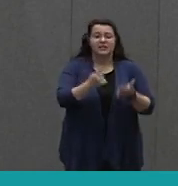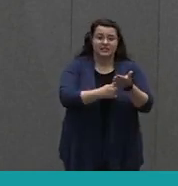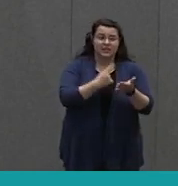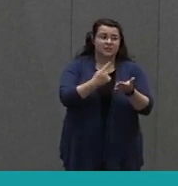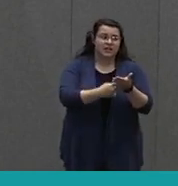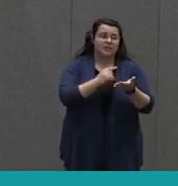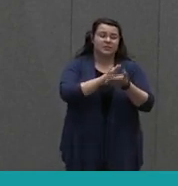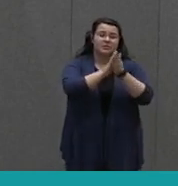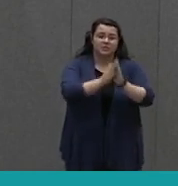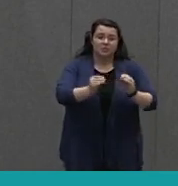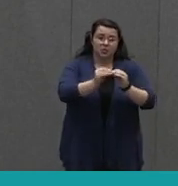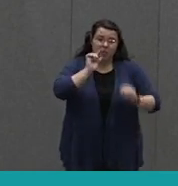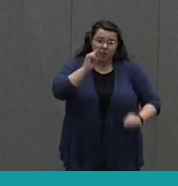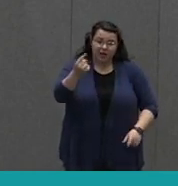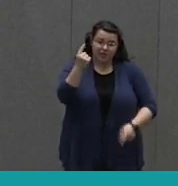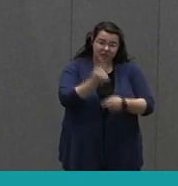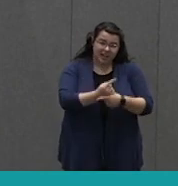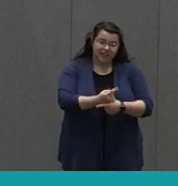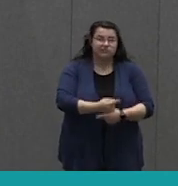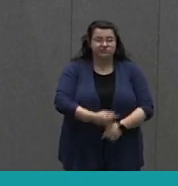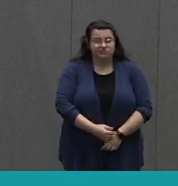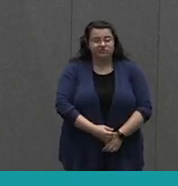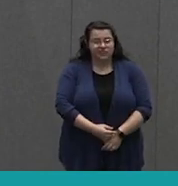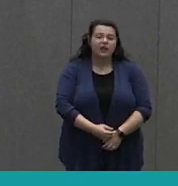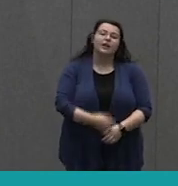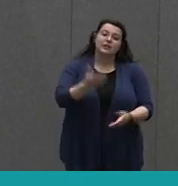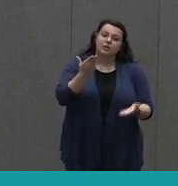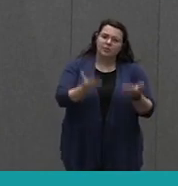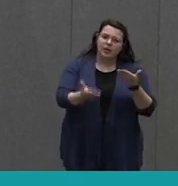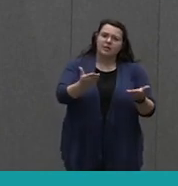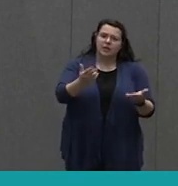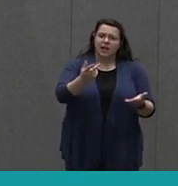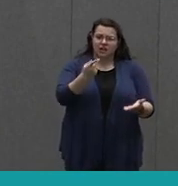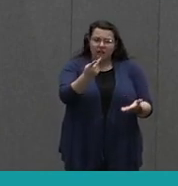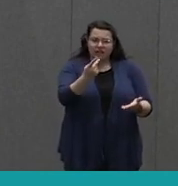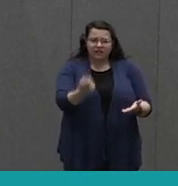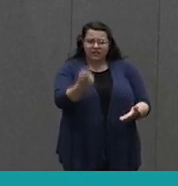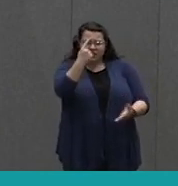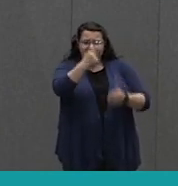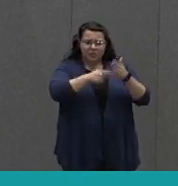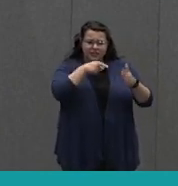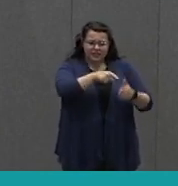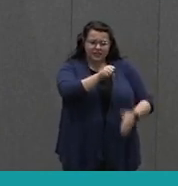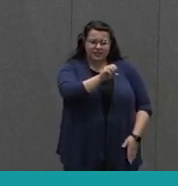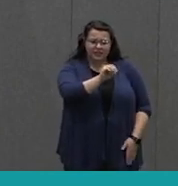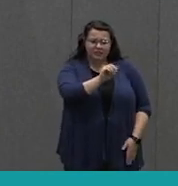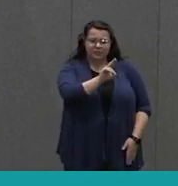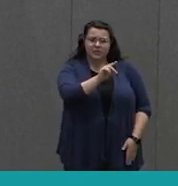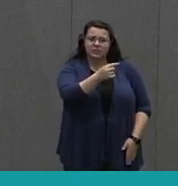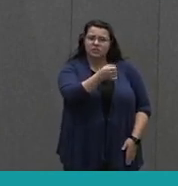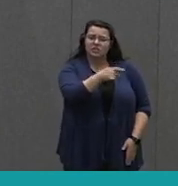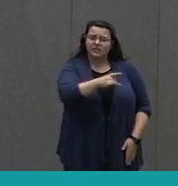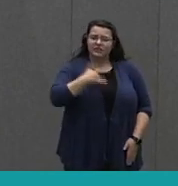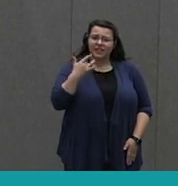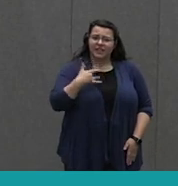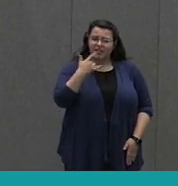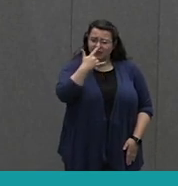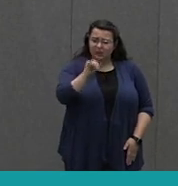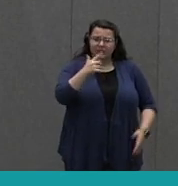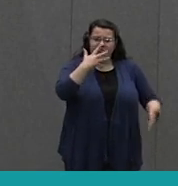it gets boring there, huh? So maybe we know what Smudge is feeling. She looks kind of sad.